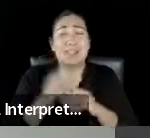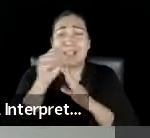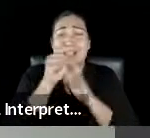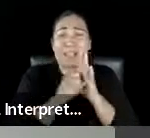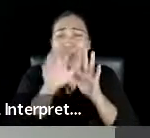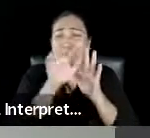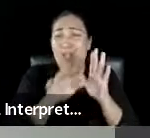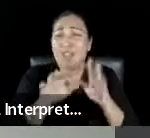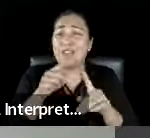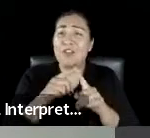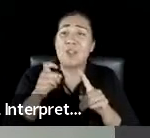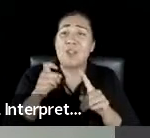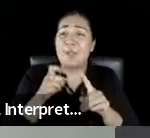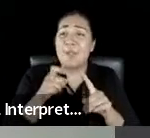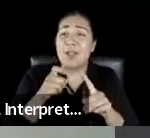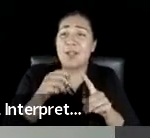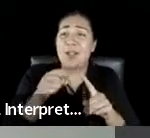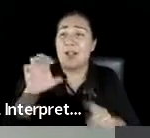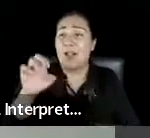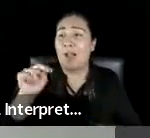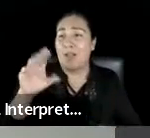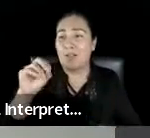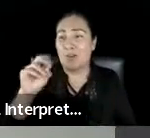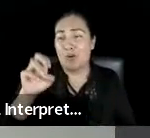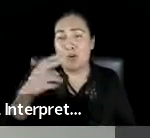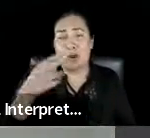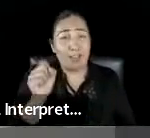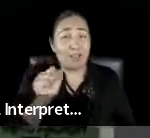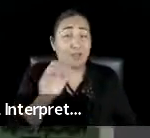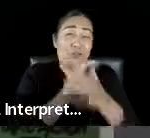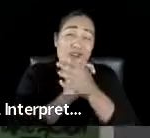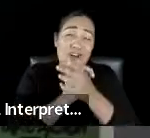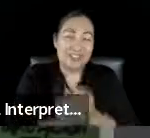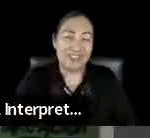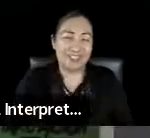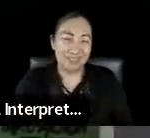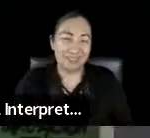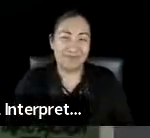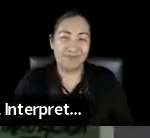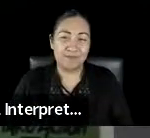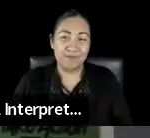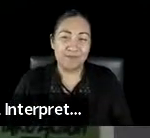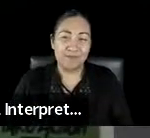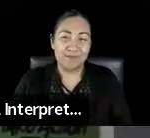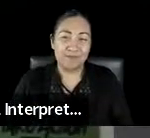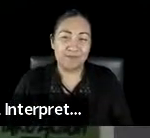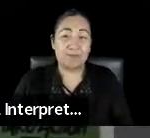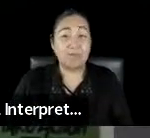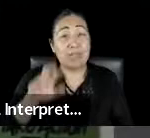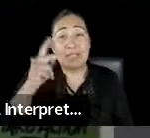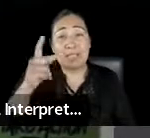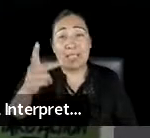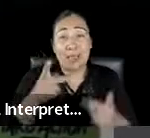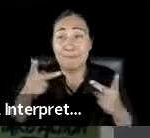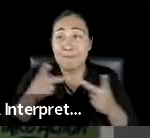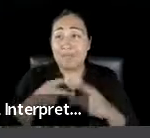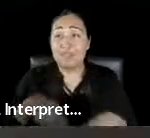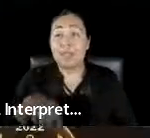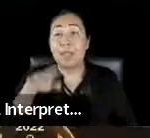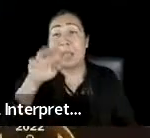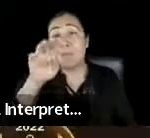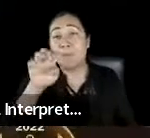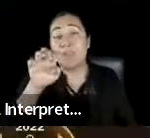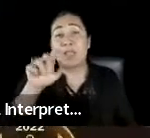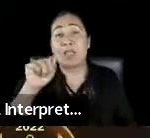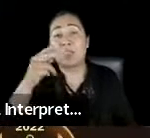High School. Well done, Luke. Congratulations. Thank you so much. Of course, thank you. And second place goes to Be the